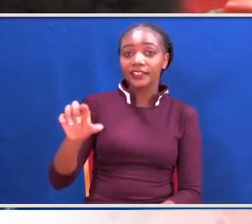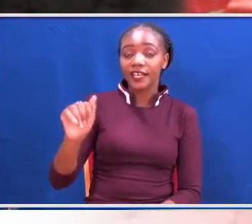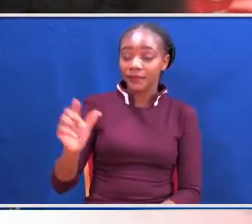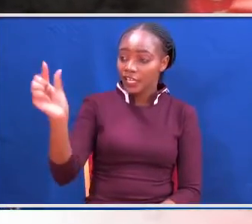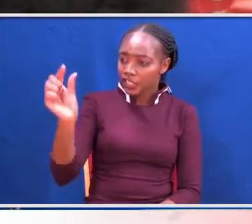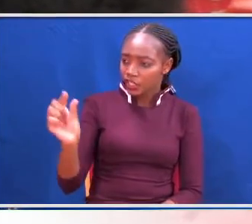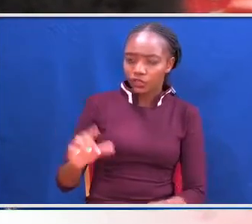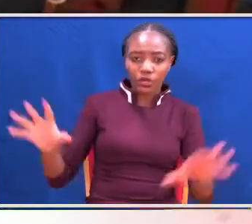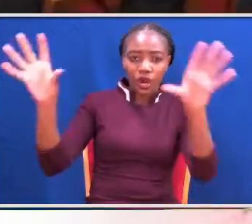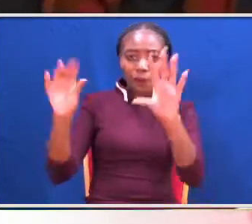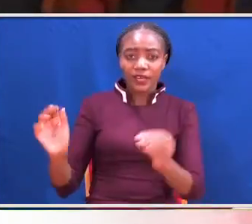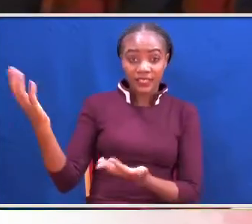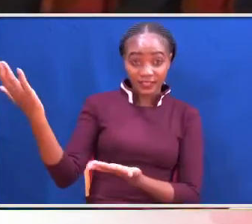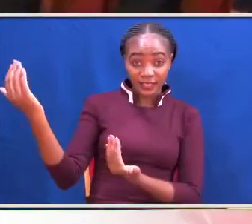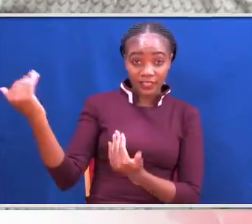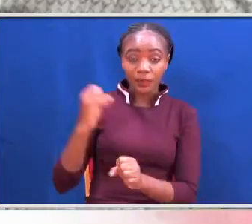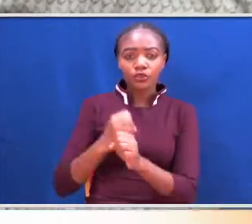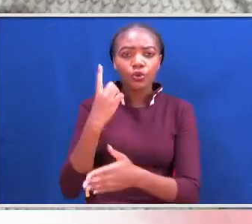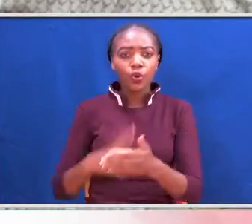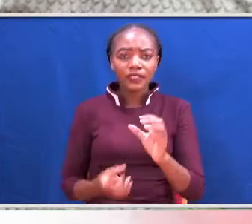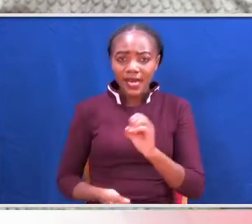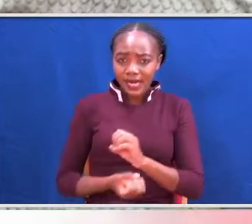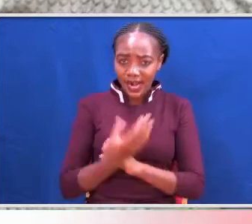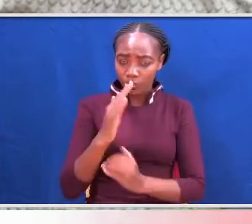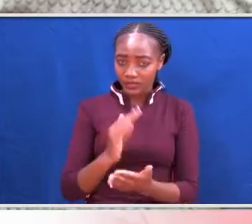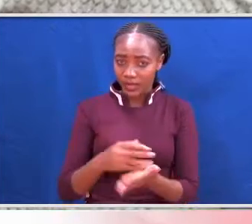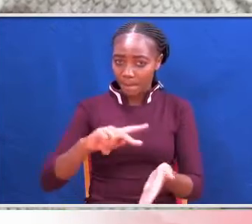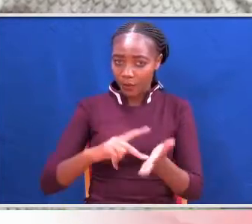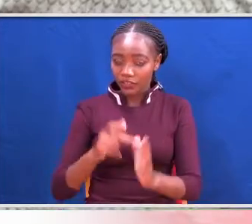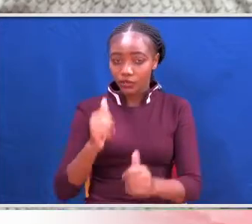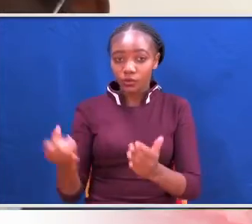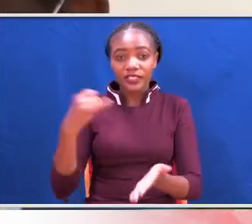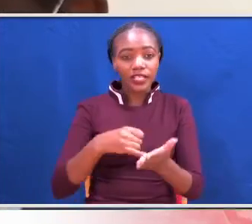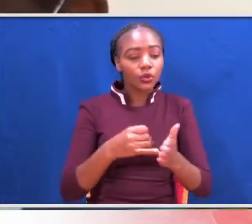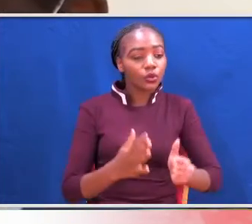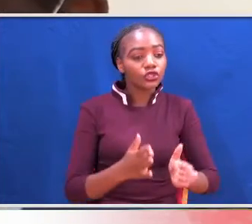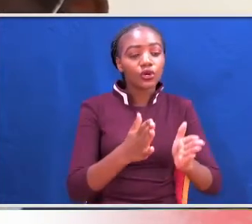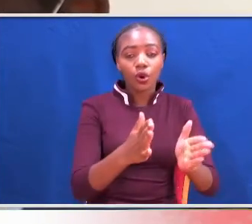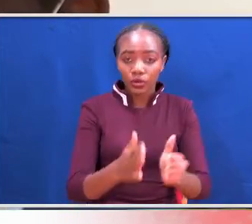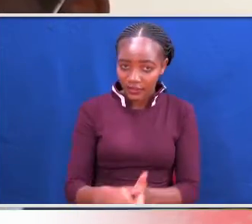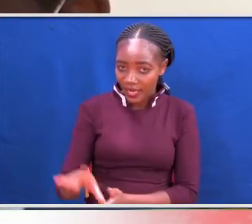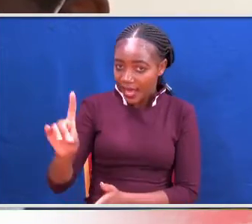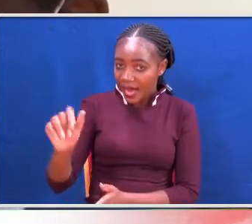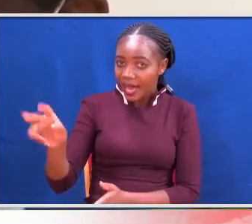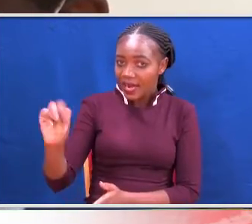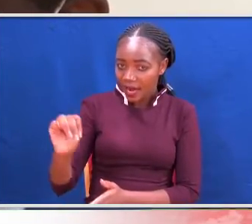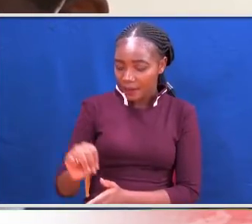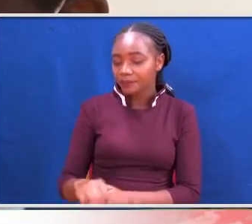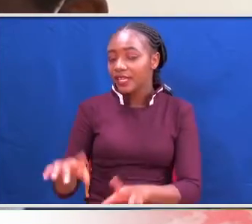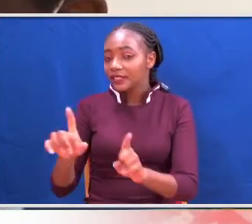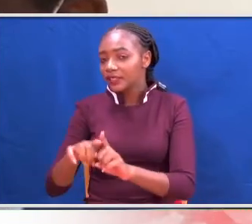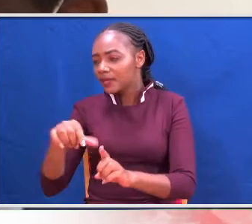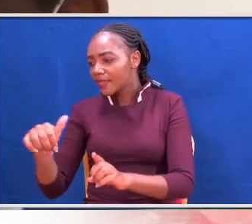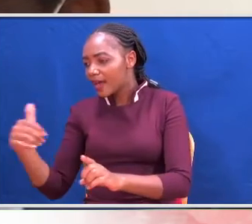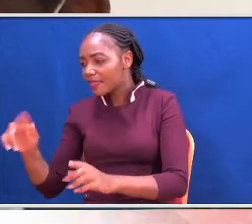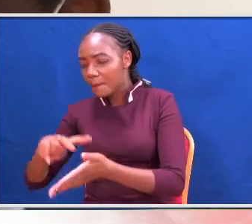the president is expected to launch various projects which include roads, Soin Dam groundbreaking, Kibos